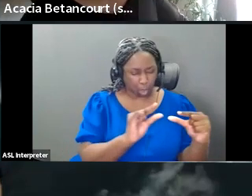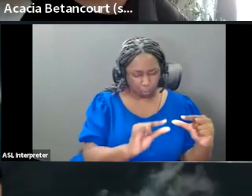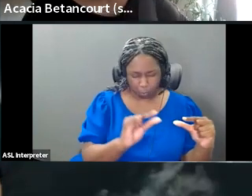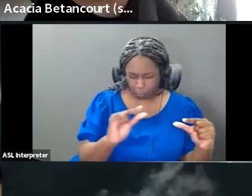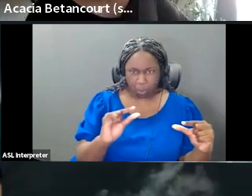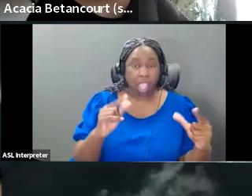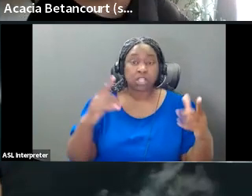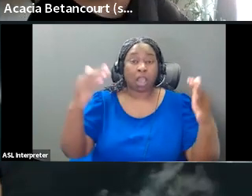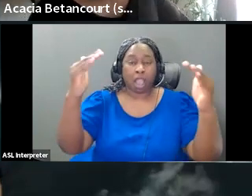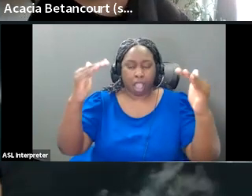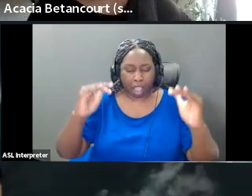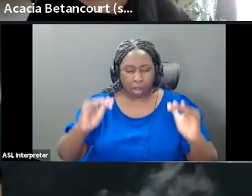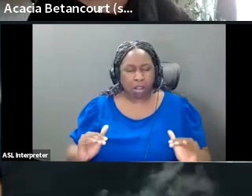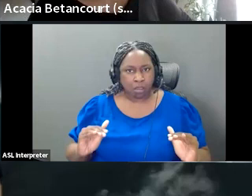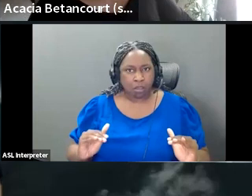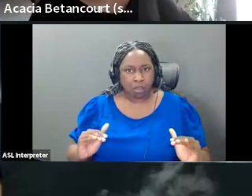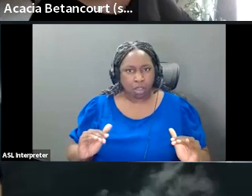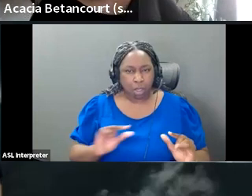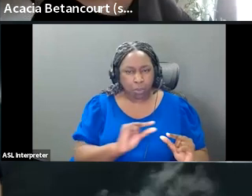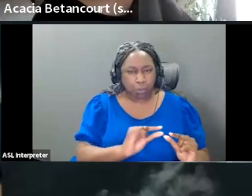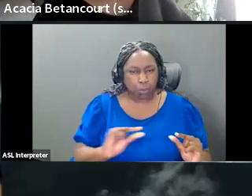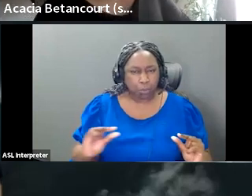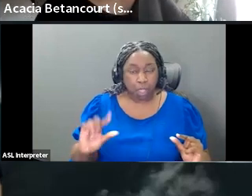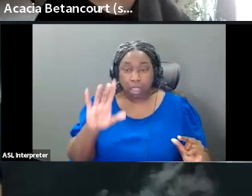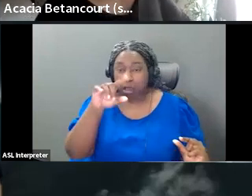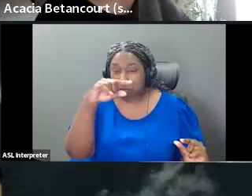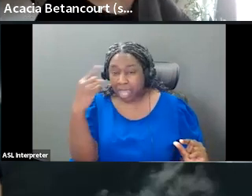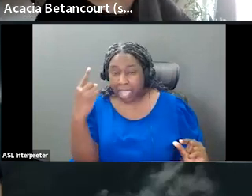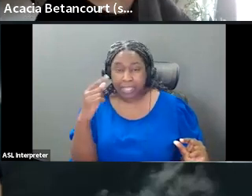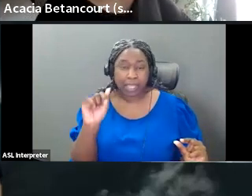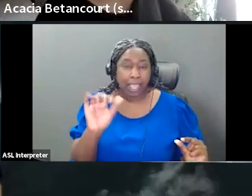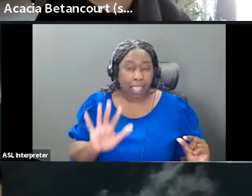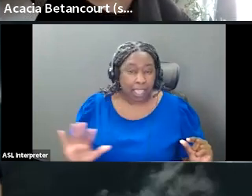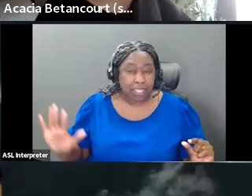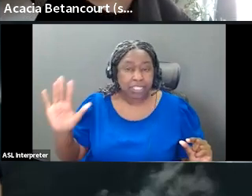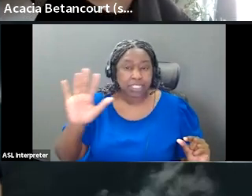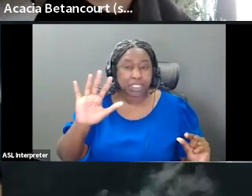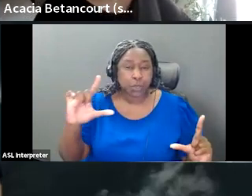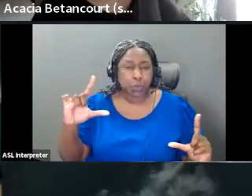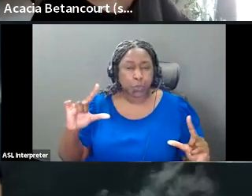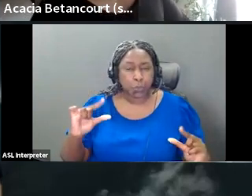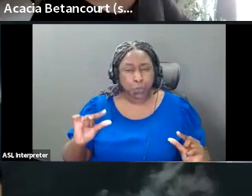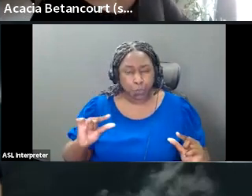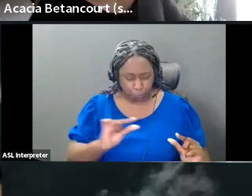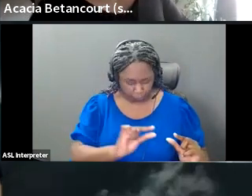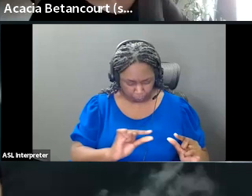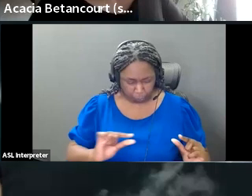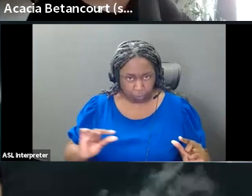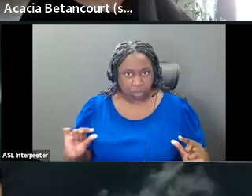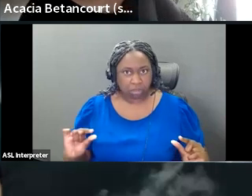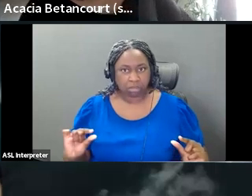all lower in the composition. The Black characters, the Asian characters, they're all much, much smaller.